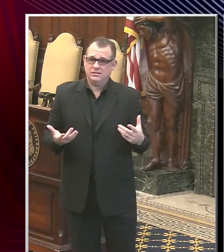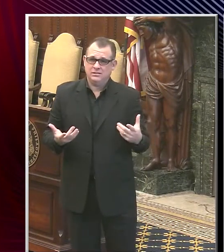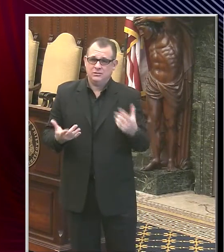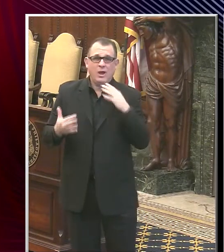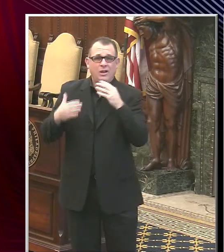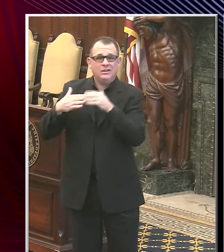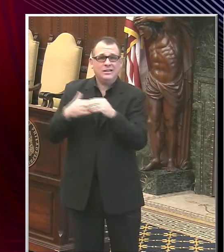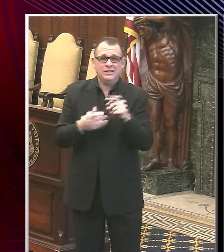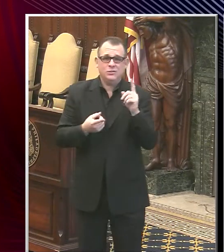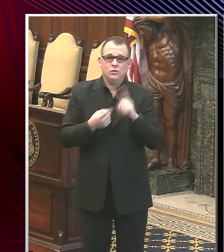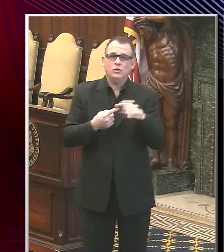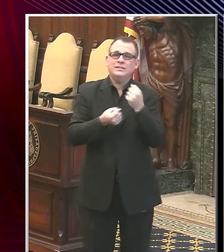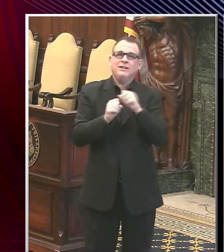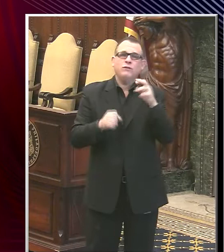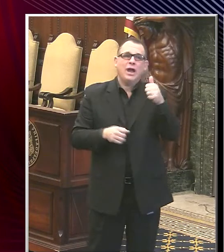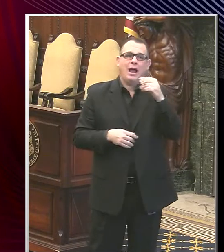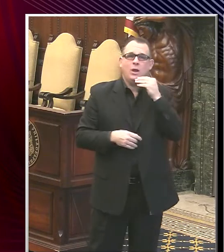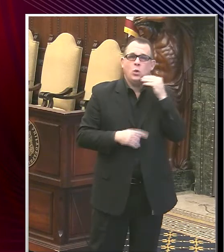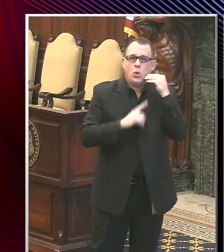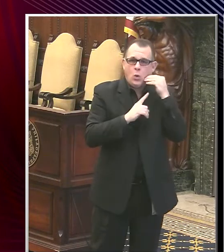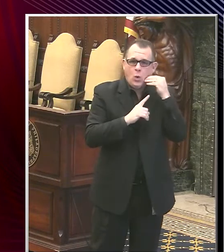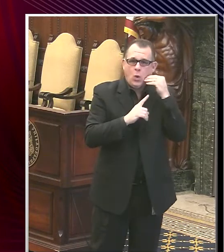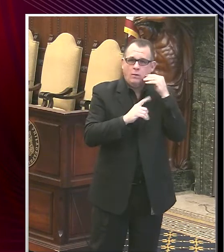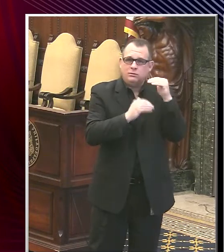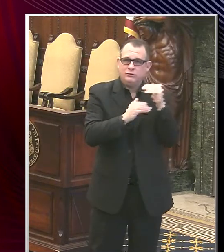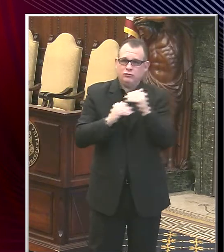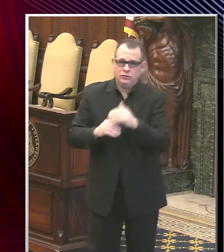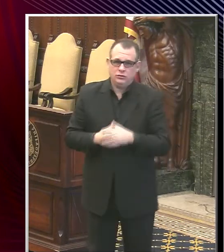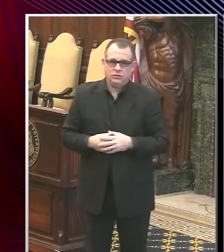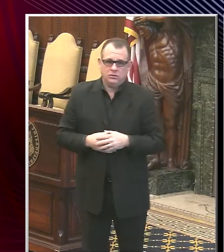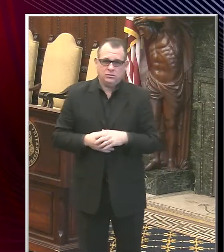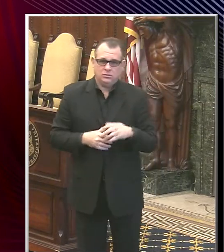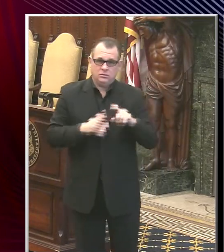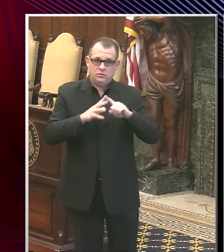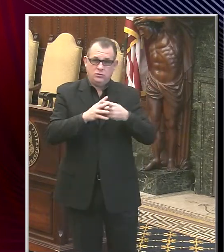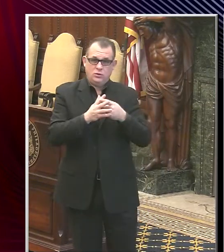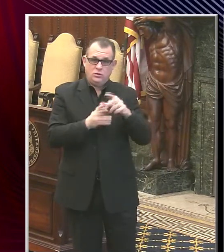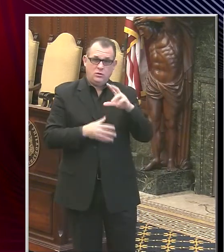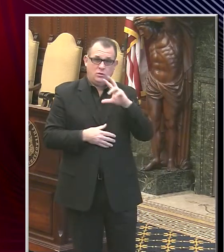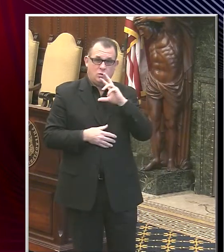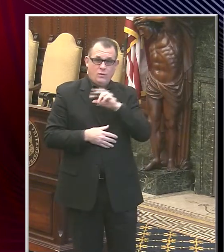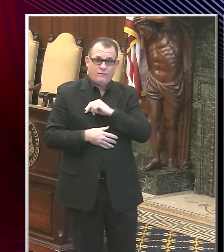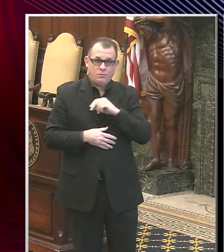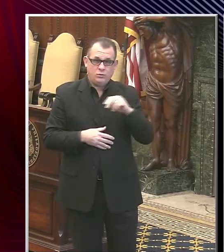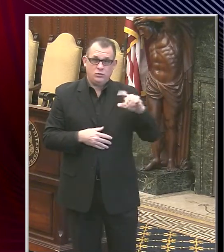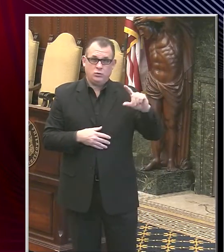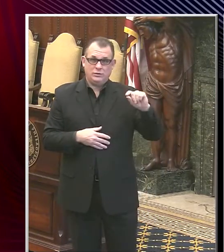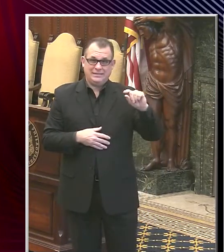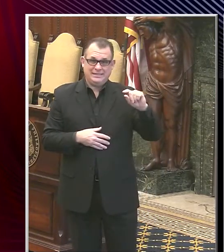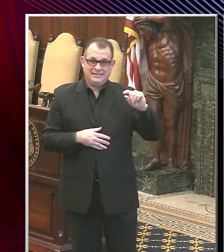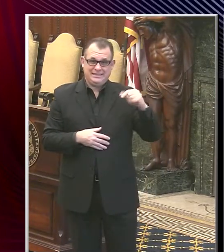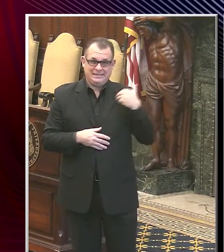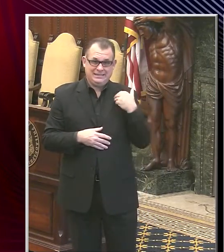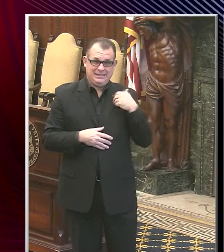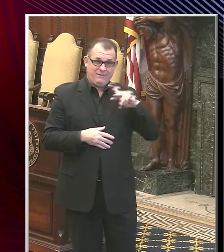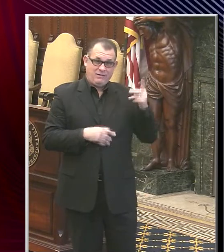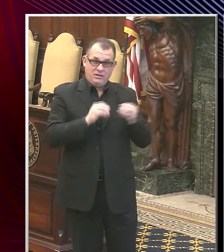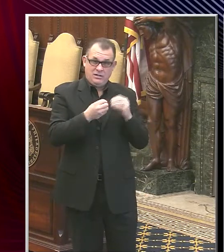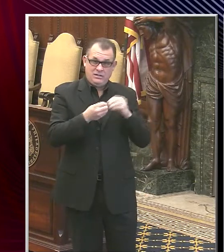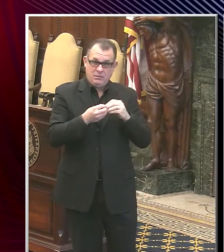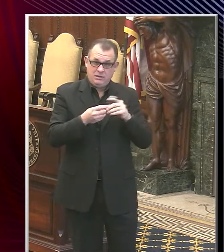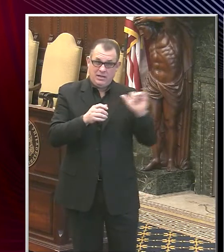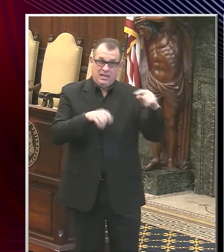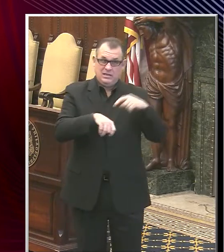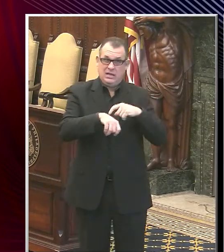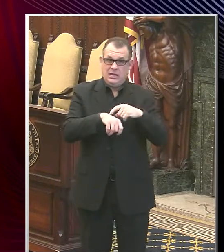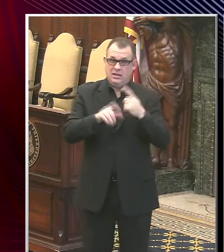Which brings me now to our safer at home restrictions. These restrictions went into effect on November 20th. At that time, Philadelphia's case rates